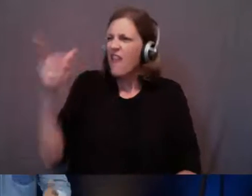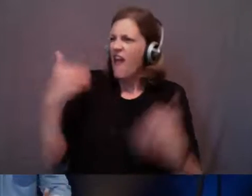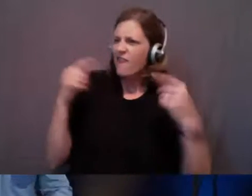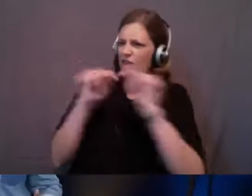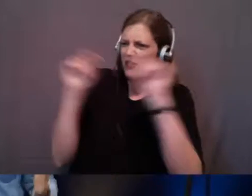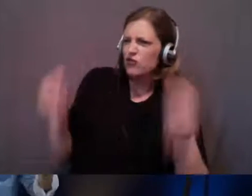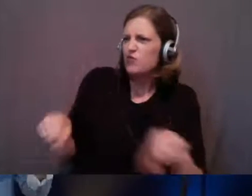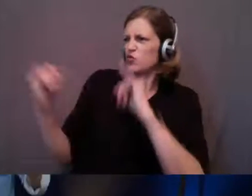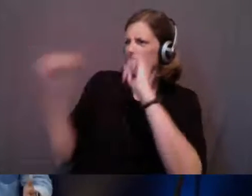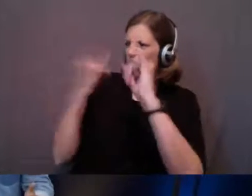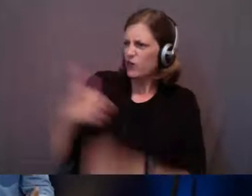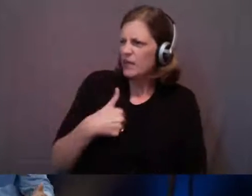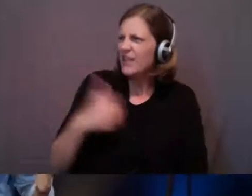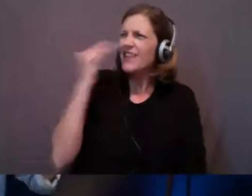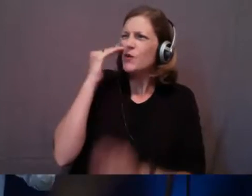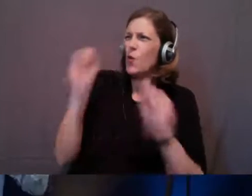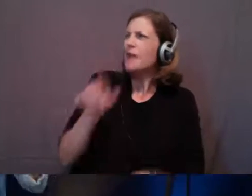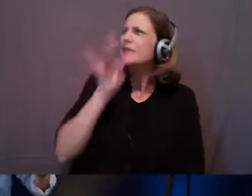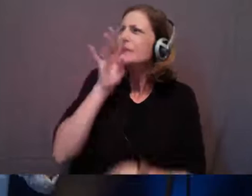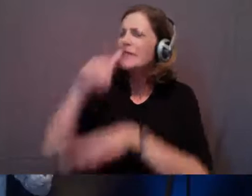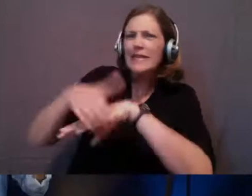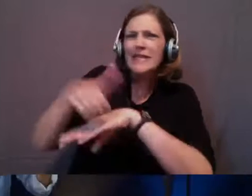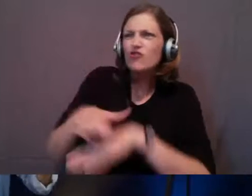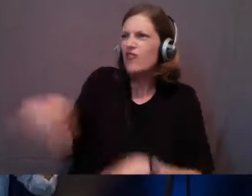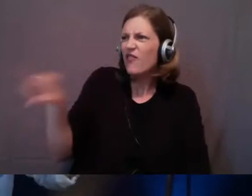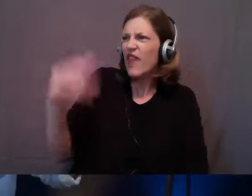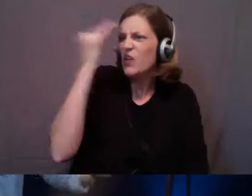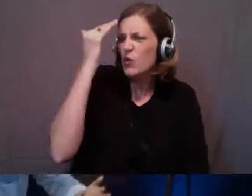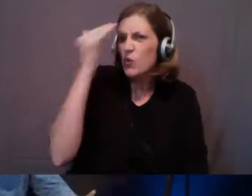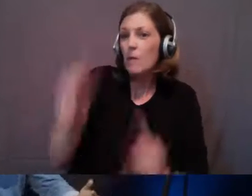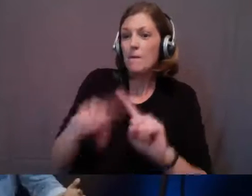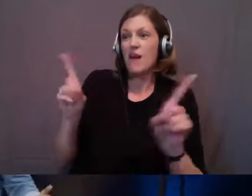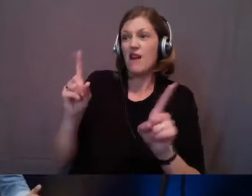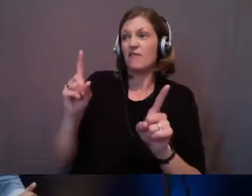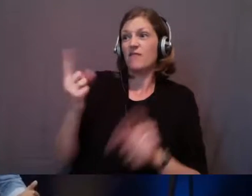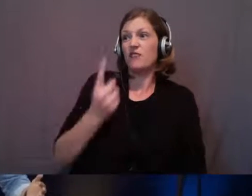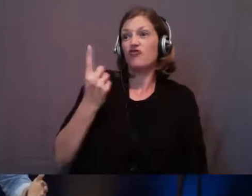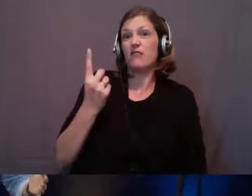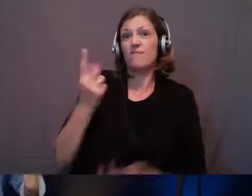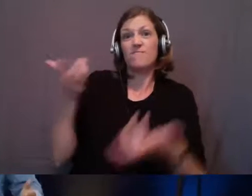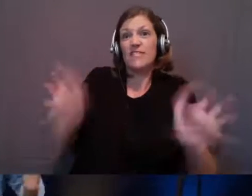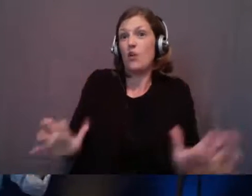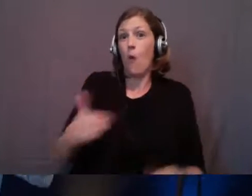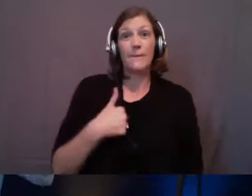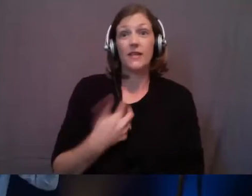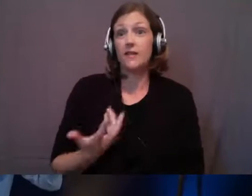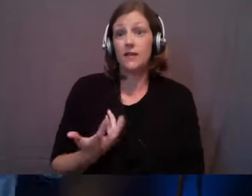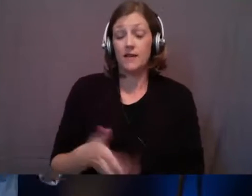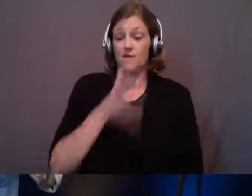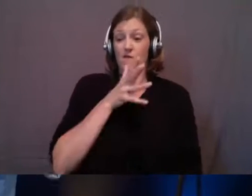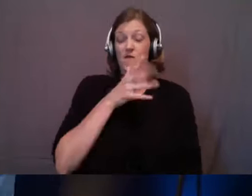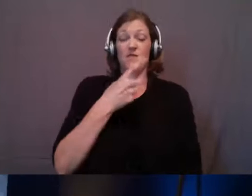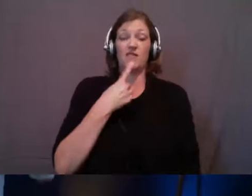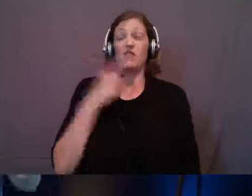They interviewed me. They knew I could speak English. They just didn't want me. And my mom said, you may not